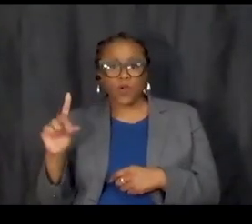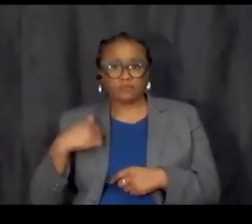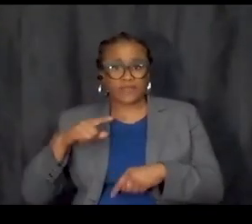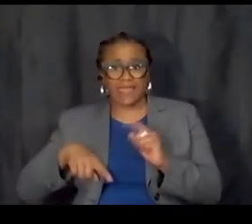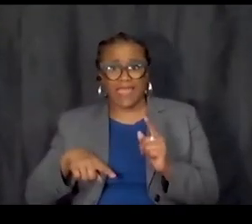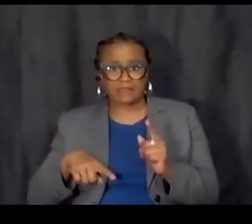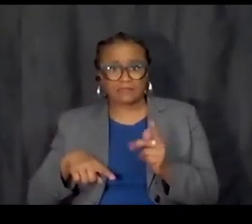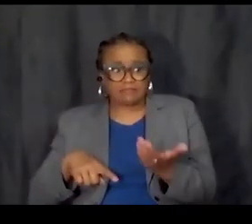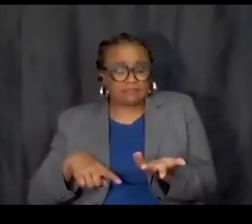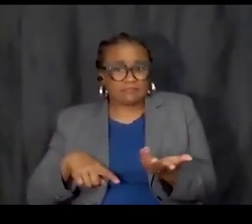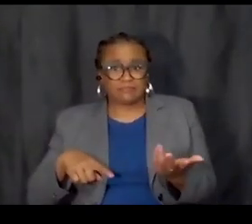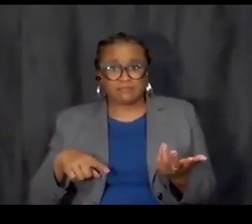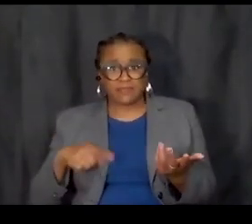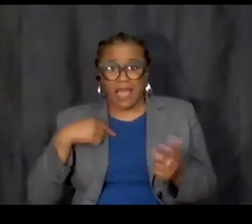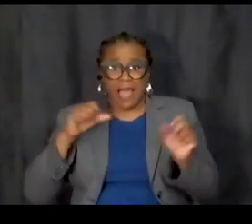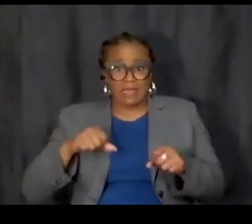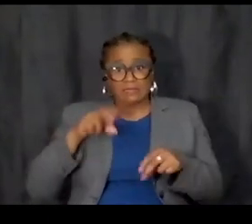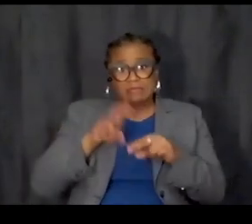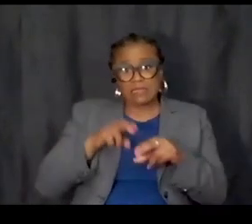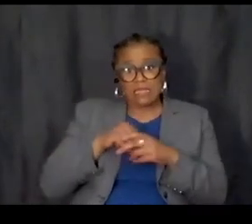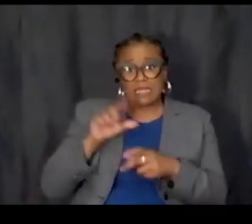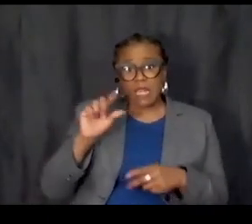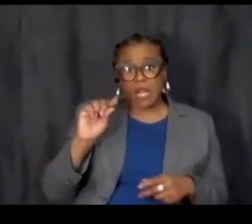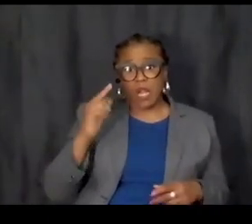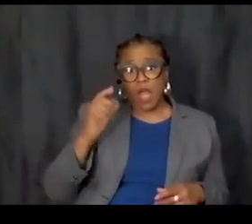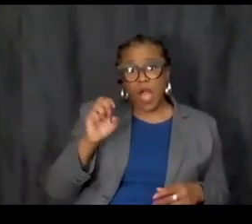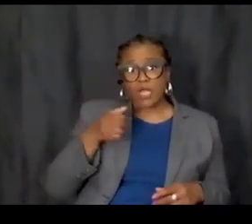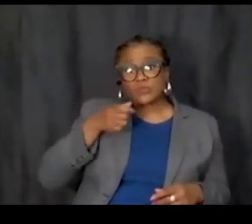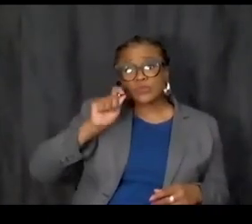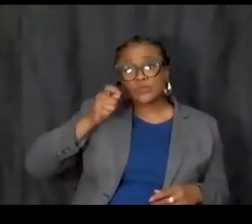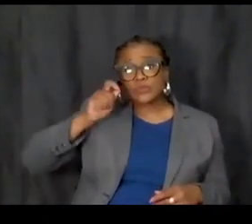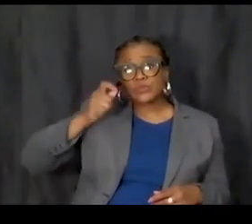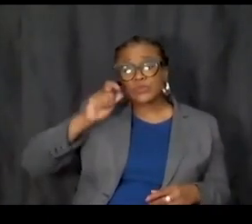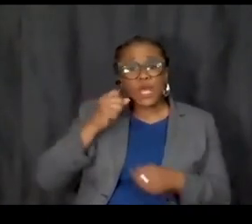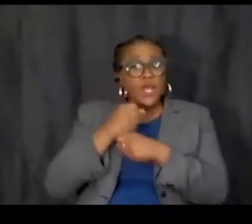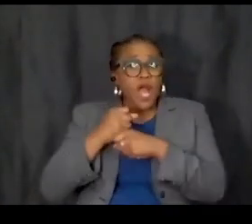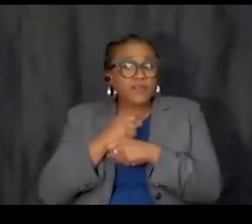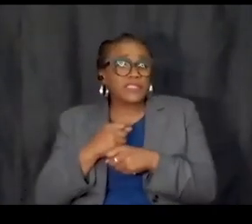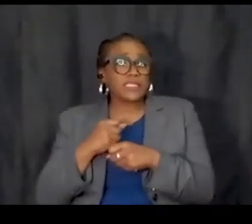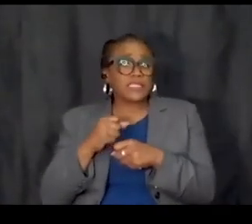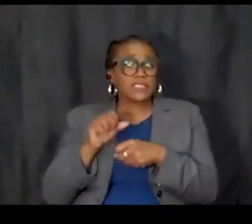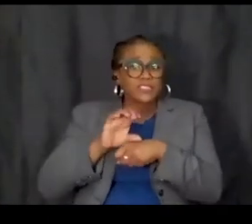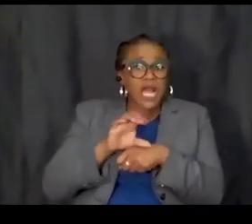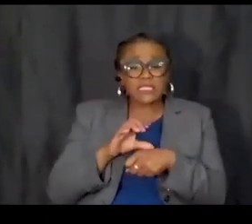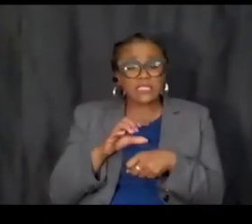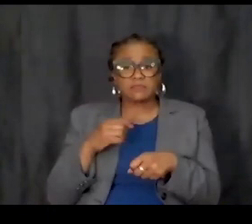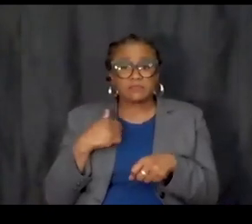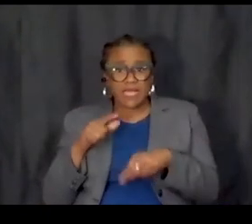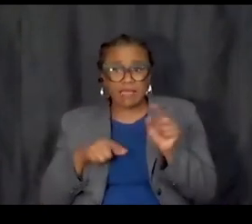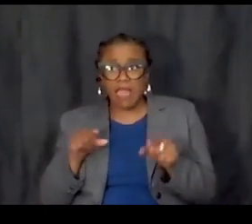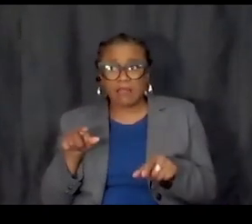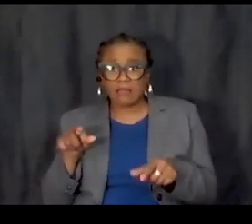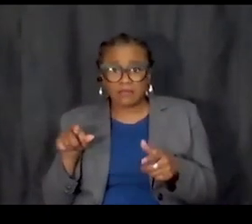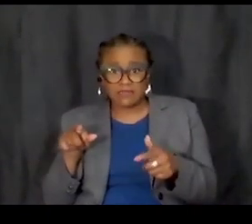skis and snowboards. I'm just not doing it. I'm already raggedy. Why am I going to even like pretend like that's something I would like to do? I'm